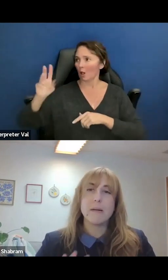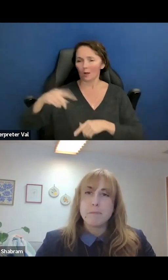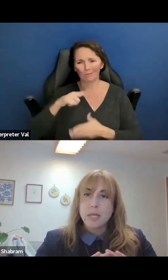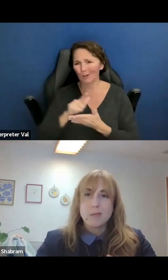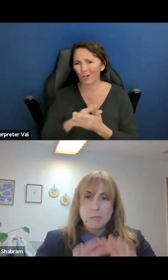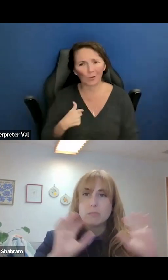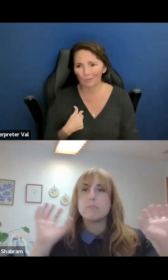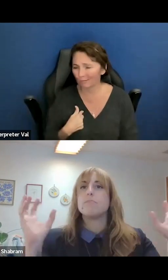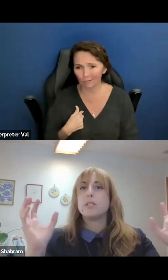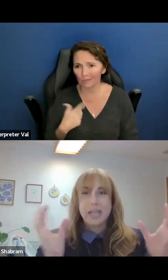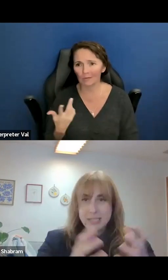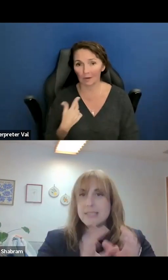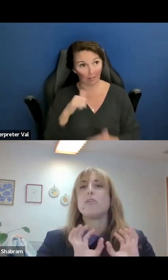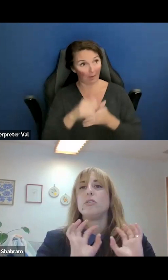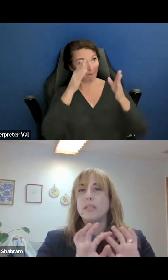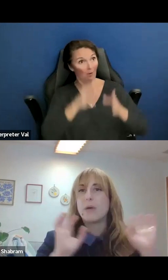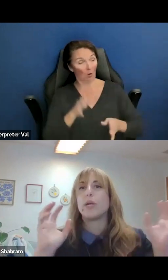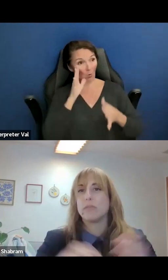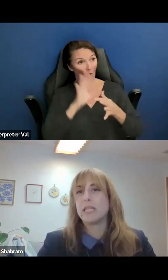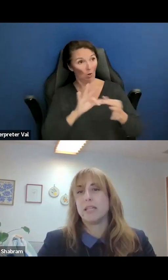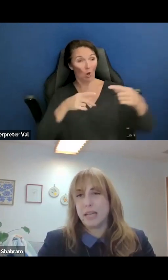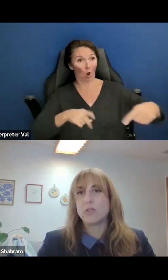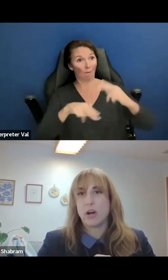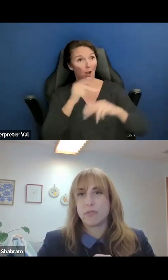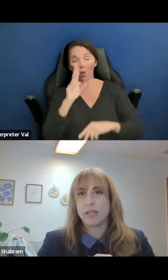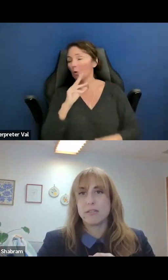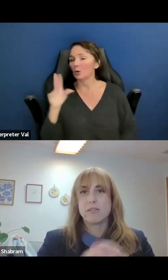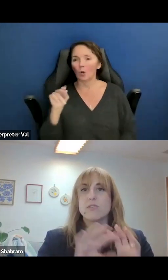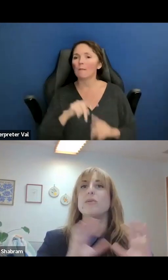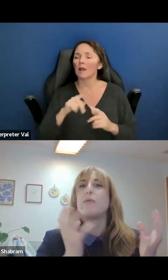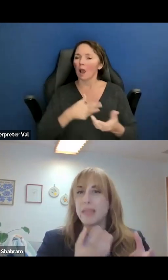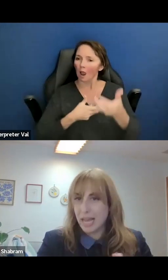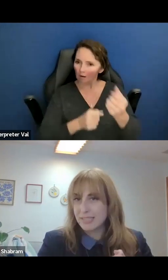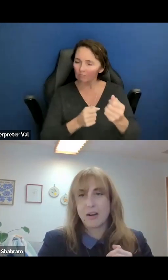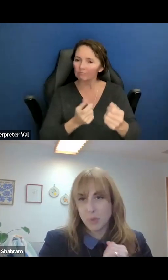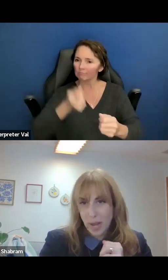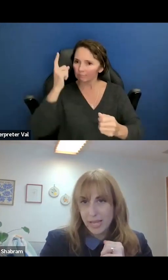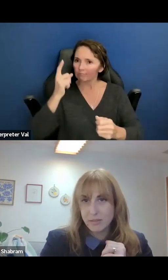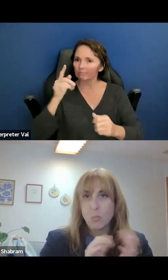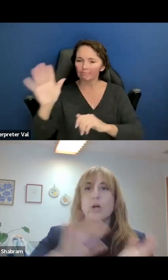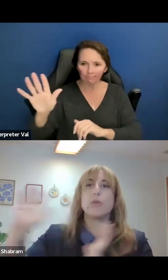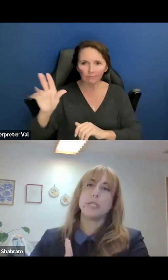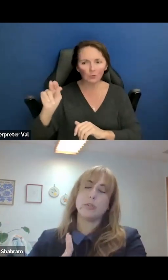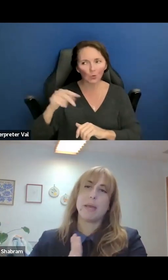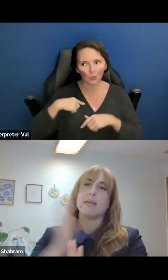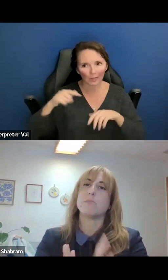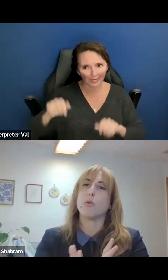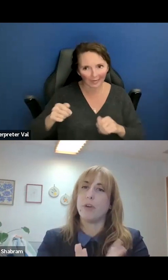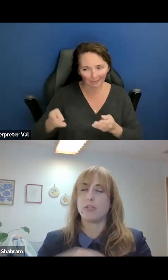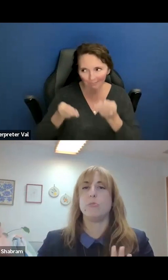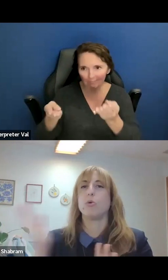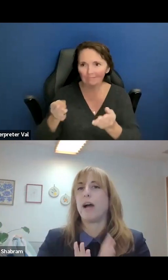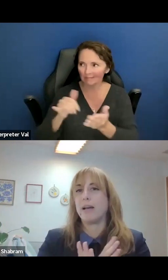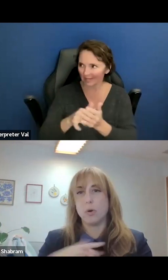like, look, it's settled that we are legally allowed to offer this. So now that that's out of the way, what could we do to make this